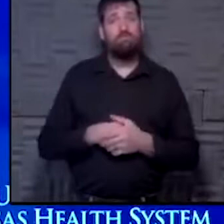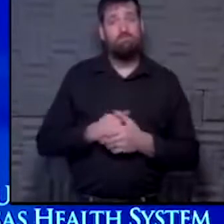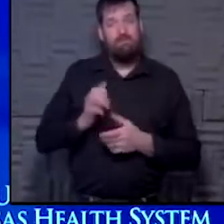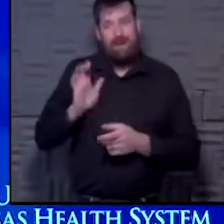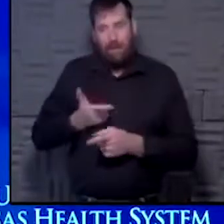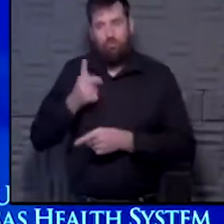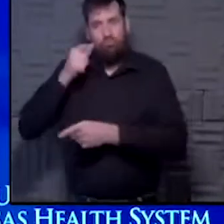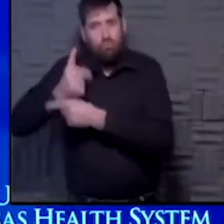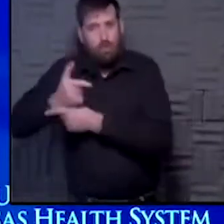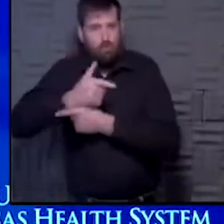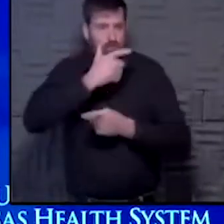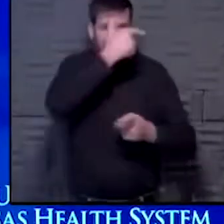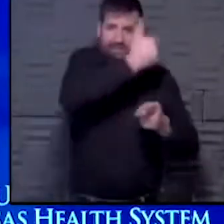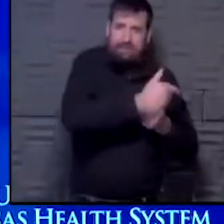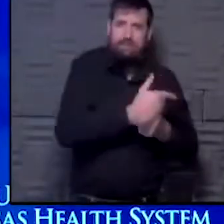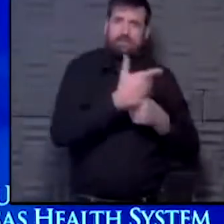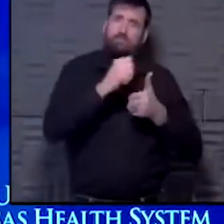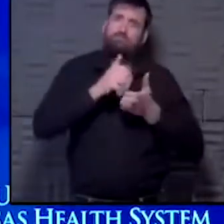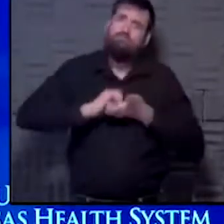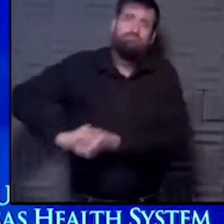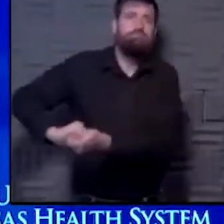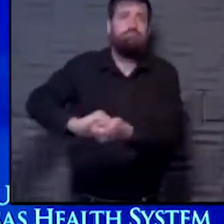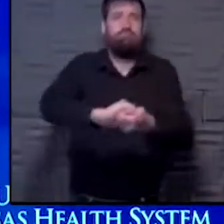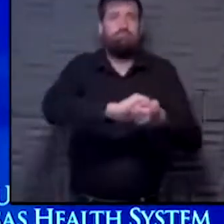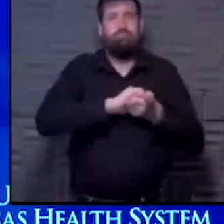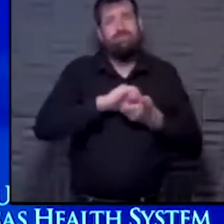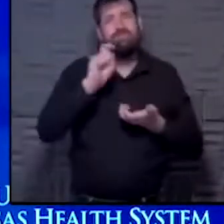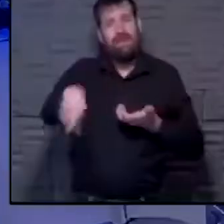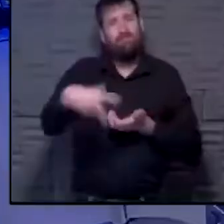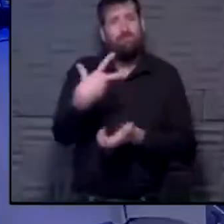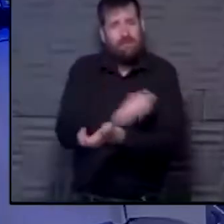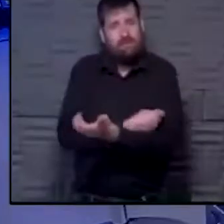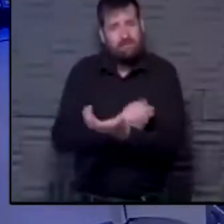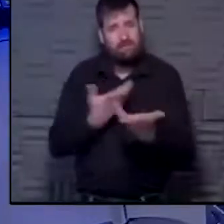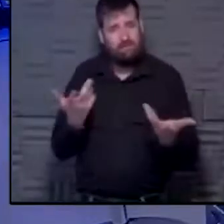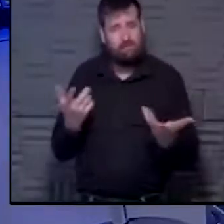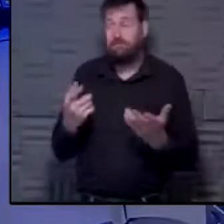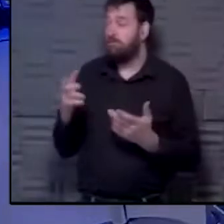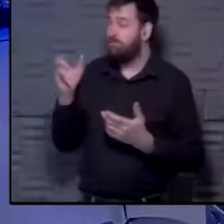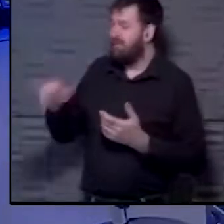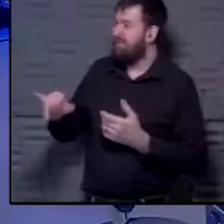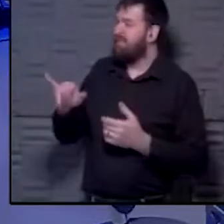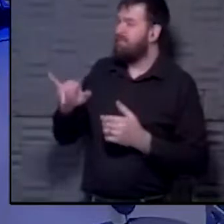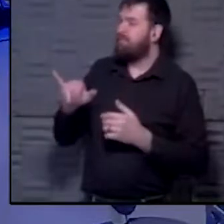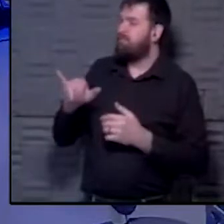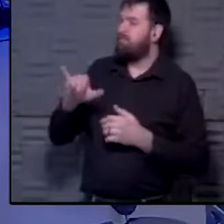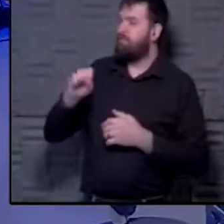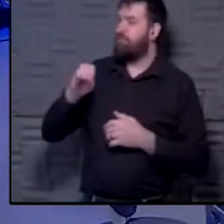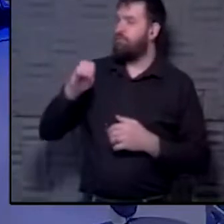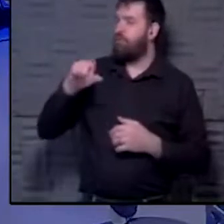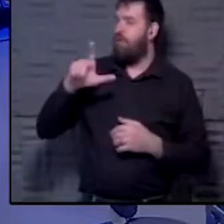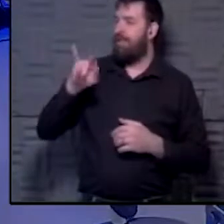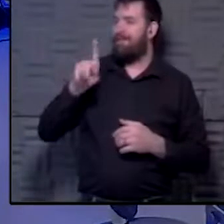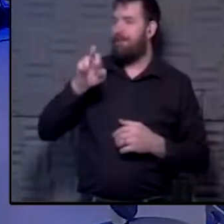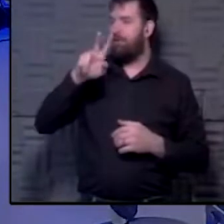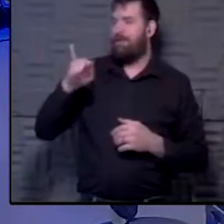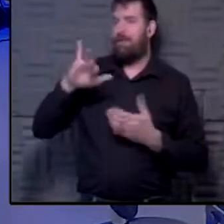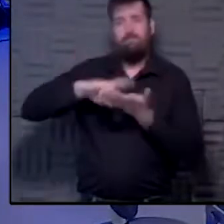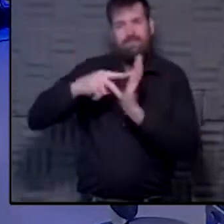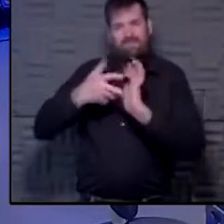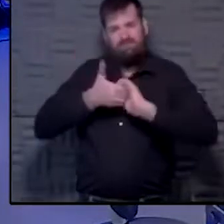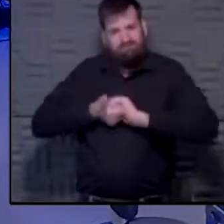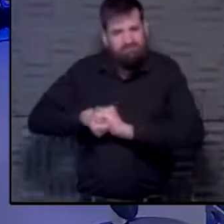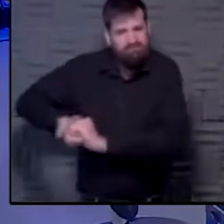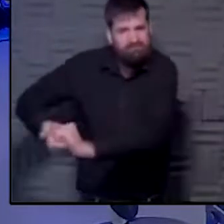our sister's keeper, and if we're going to do that, we have to make sure everybody gets the vaccine. In ethics, that's the principle of solidarity, as opposed